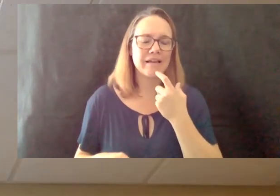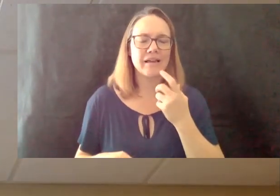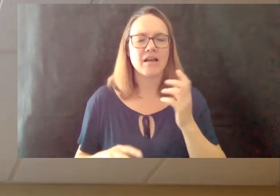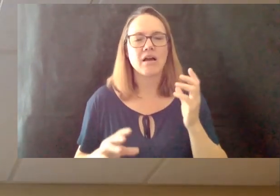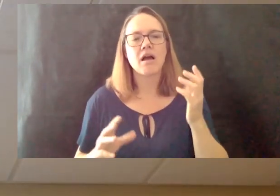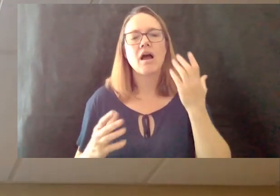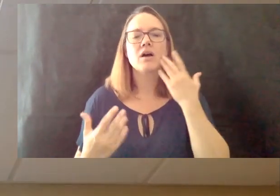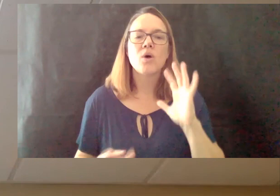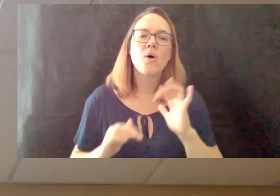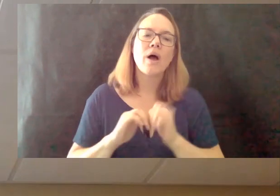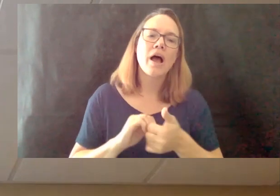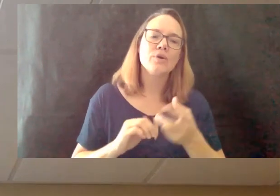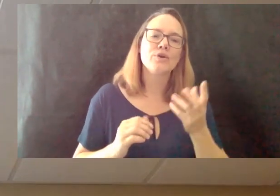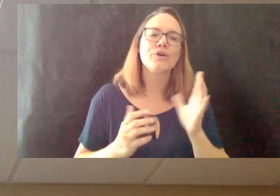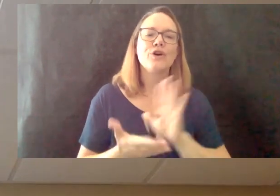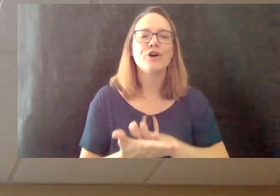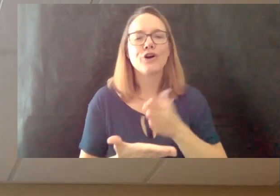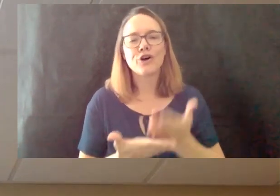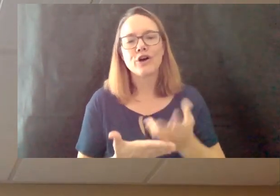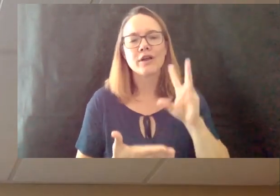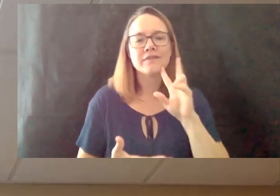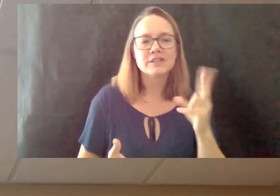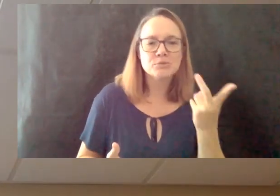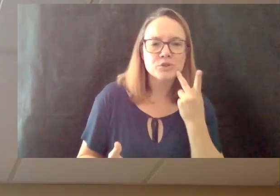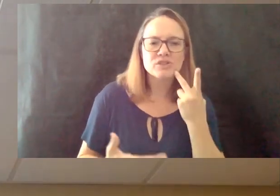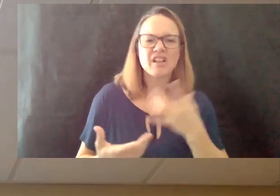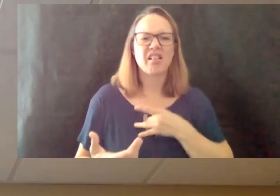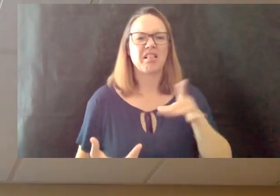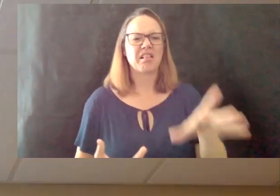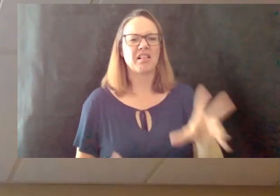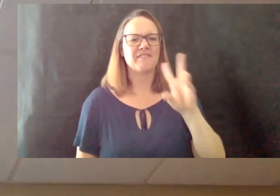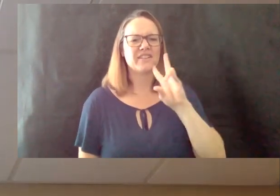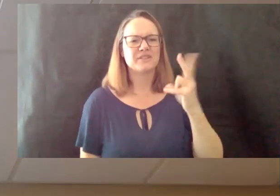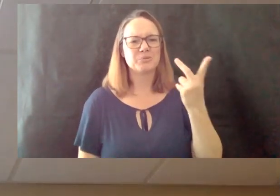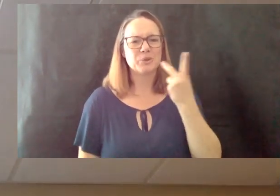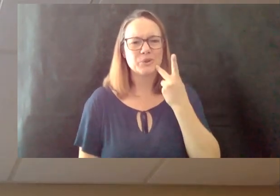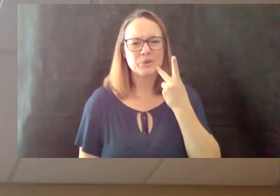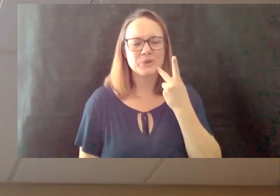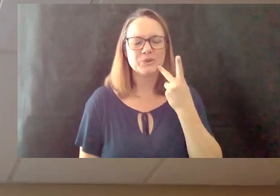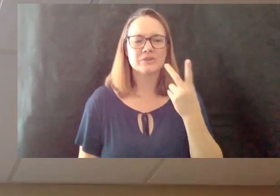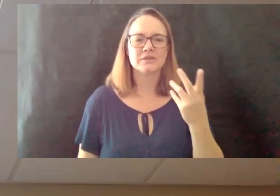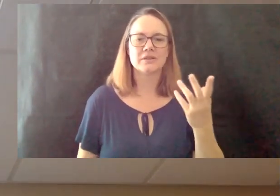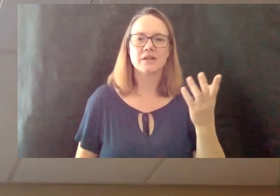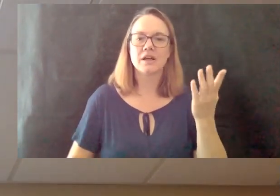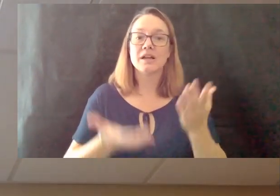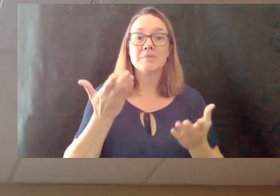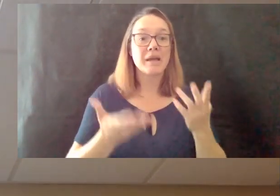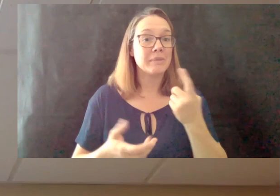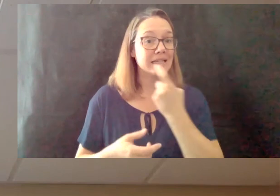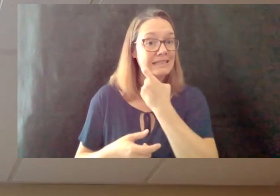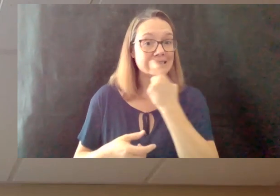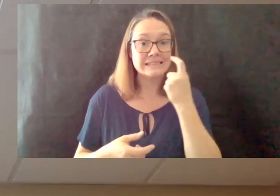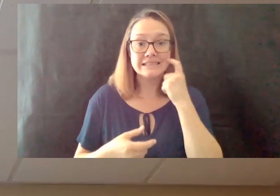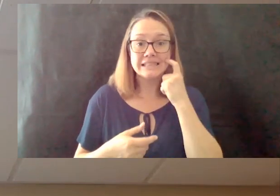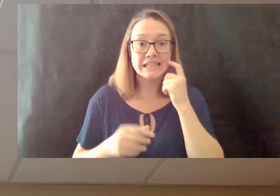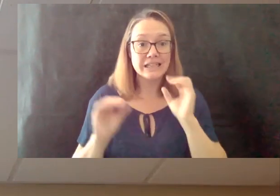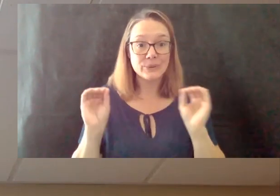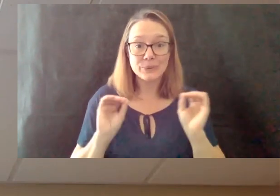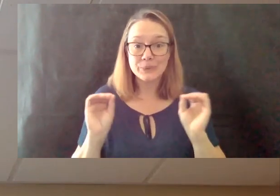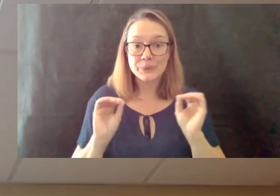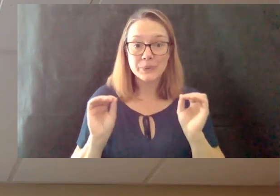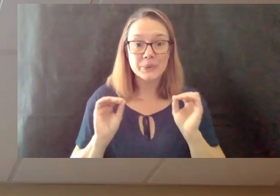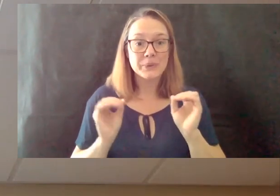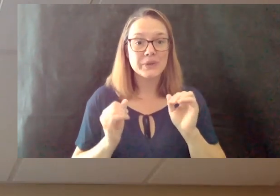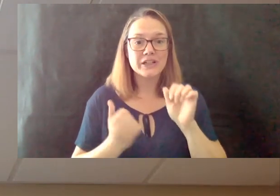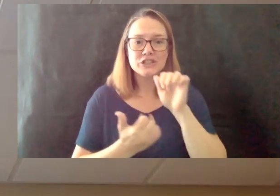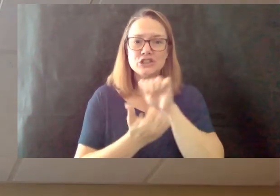hear excuses all the time that they don't know how to cook, or they don't like vegetables, or maybe they don't have teeth